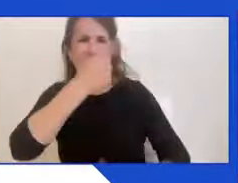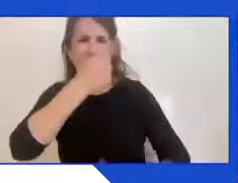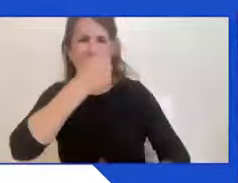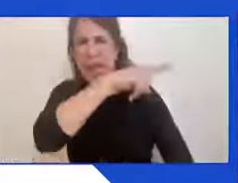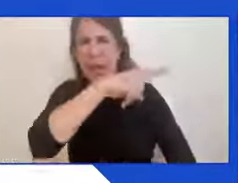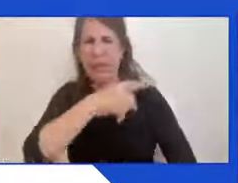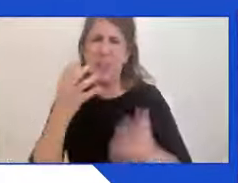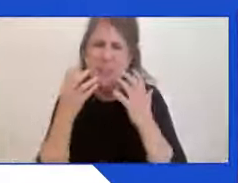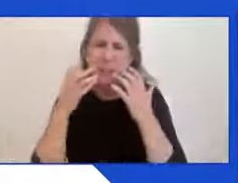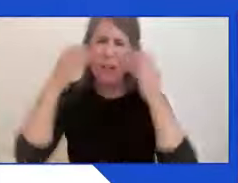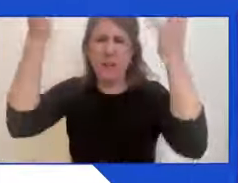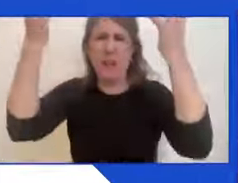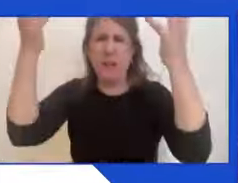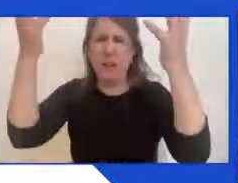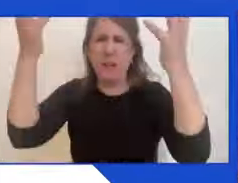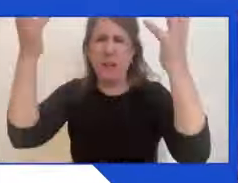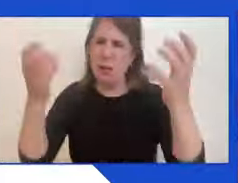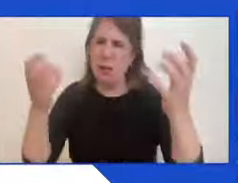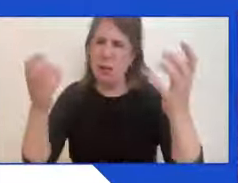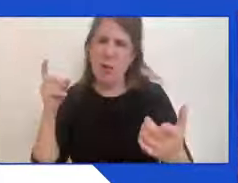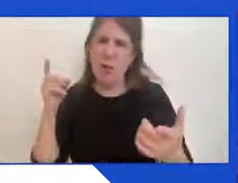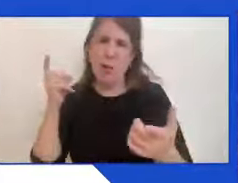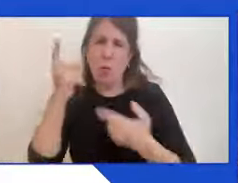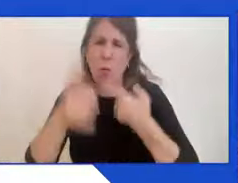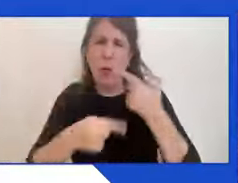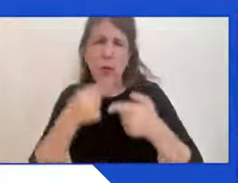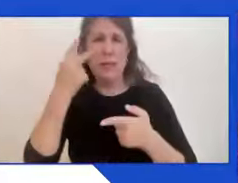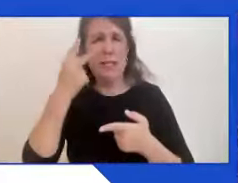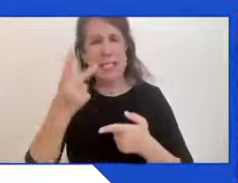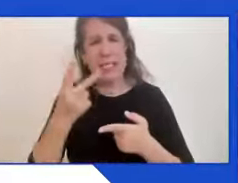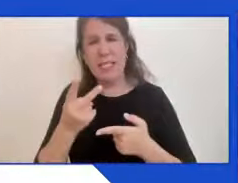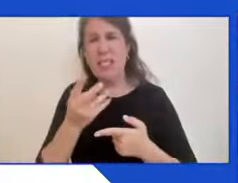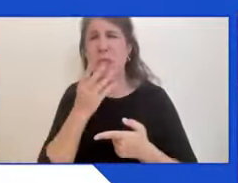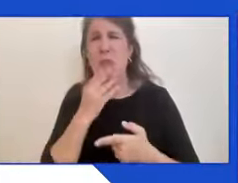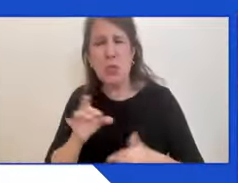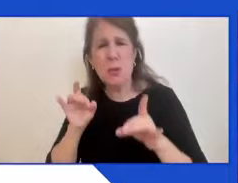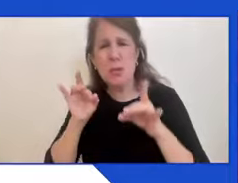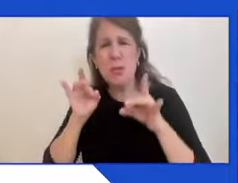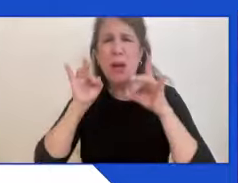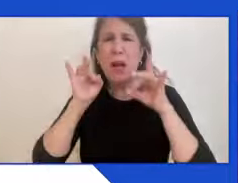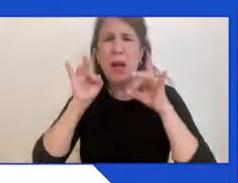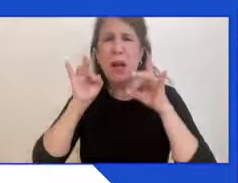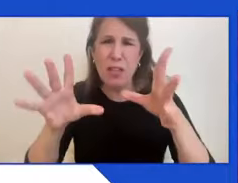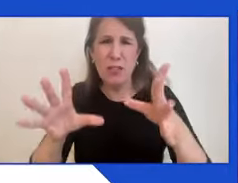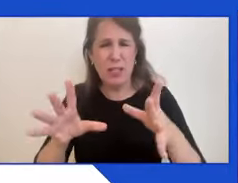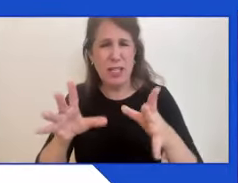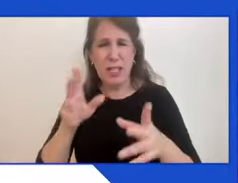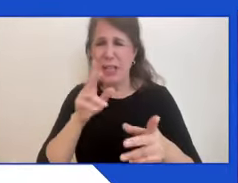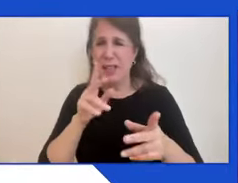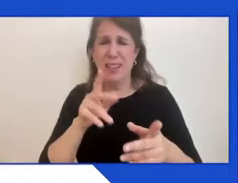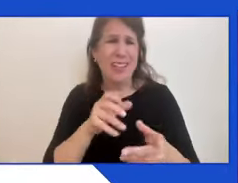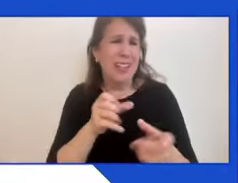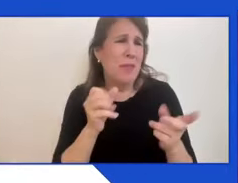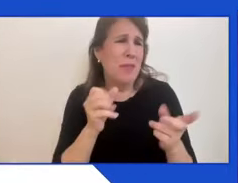Raise our voices when we see Jew hatred being spewed unchecked.